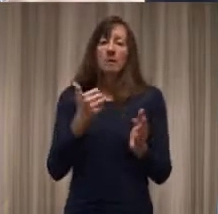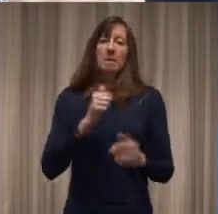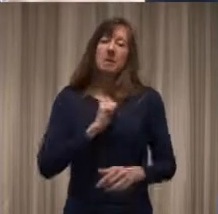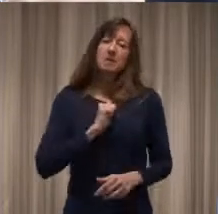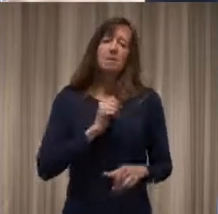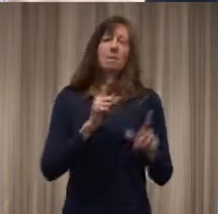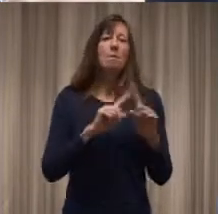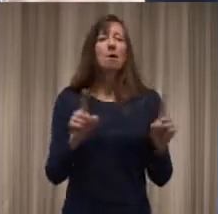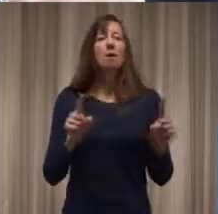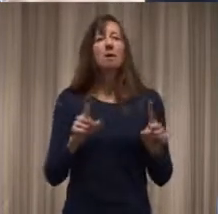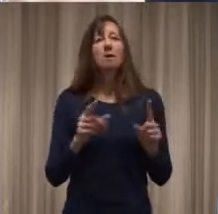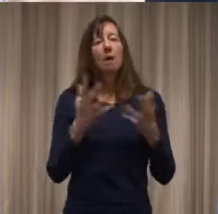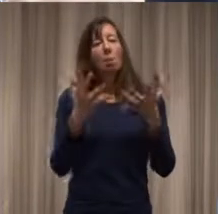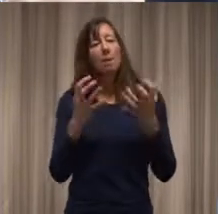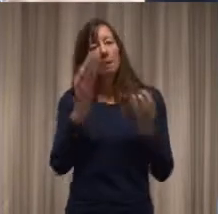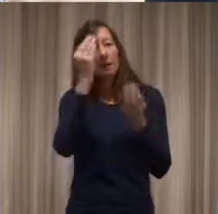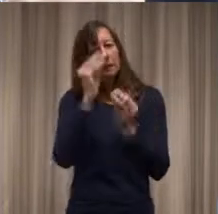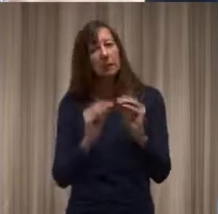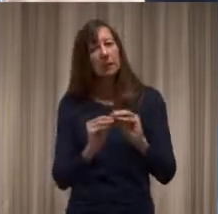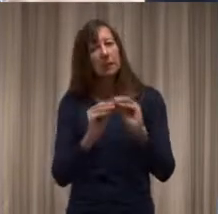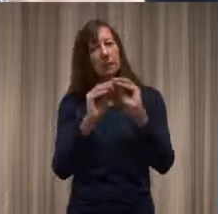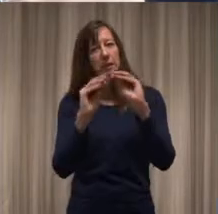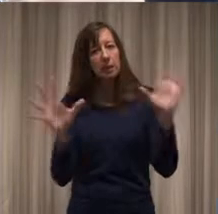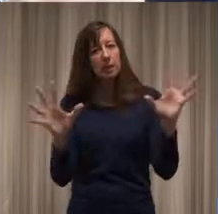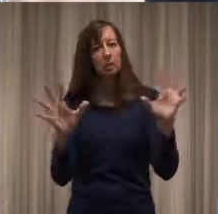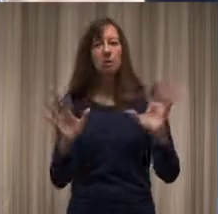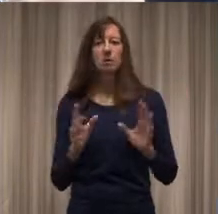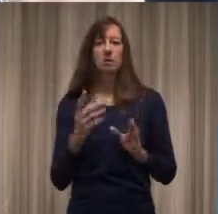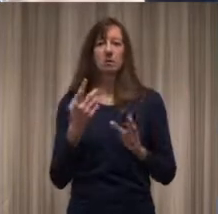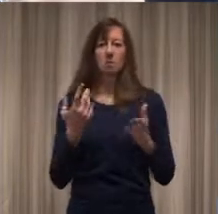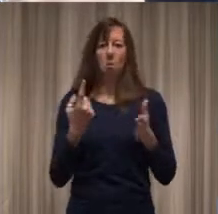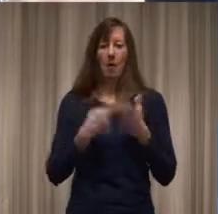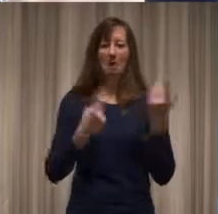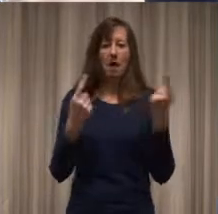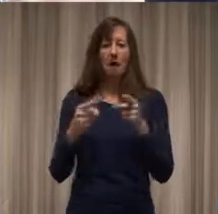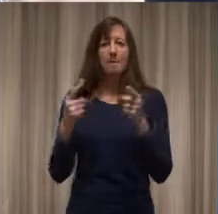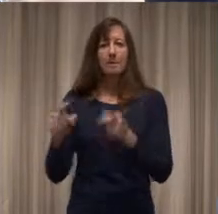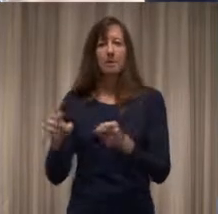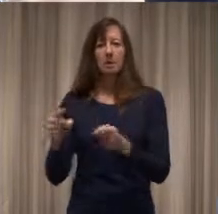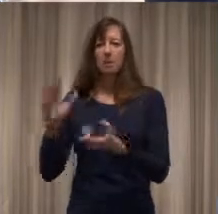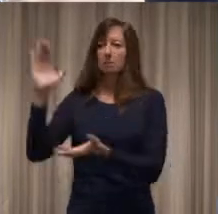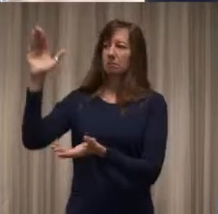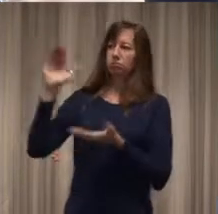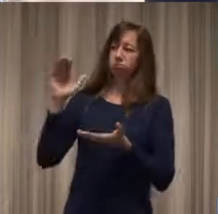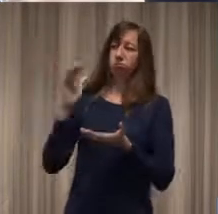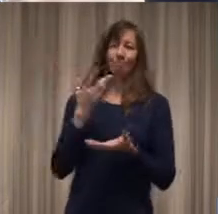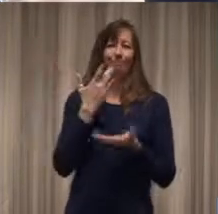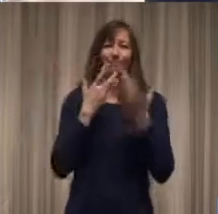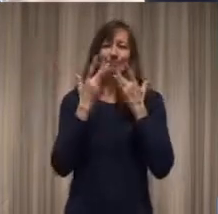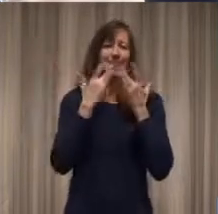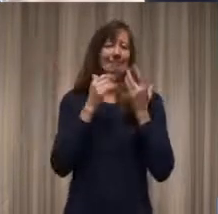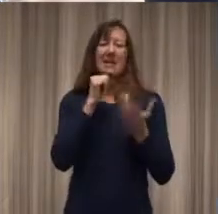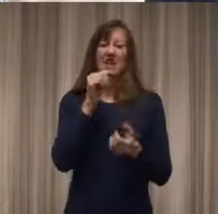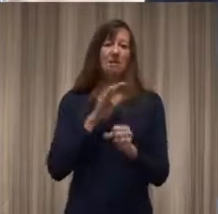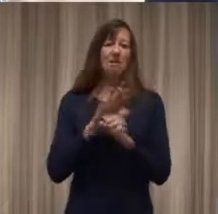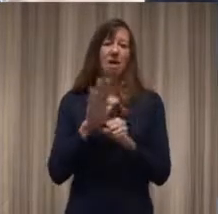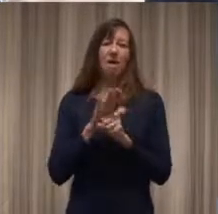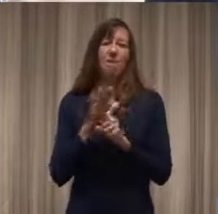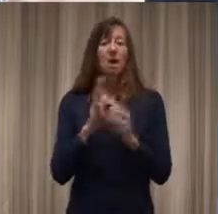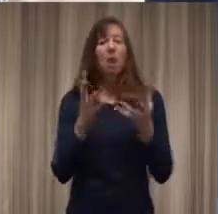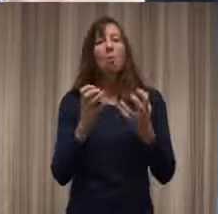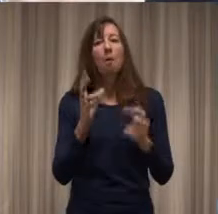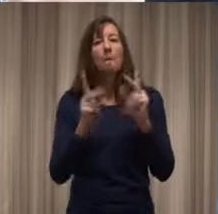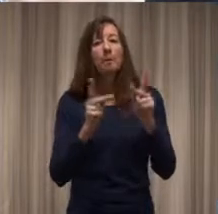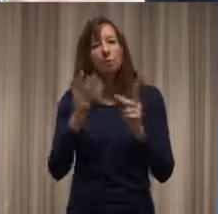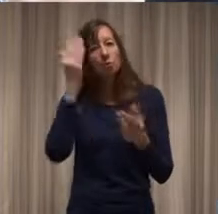about where we're at, so that folks can continue to have that information. And I know it's not what we want to